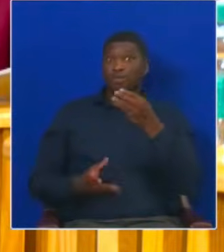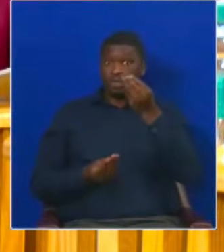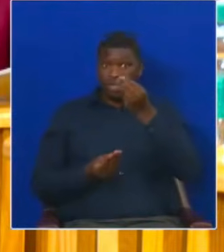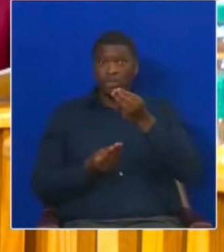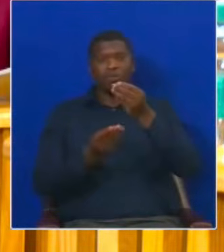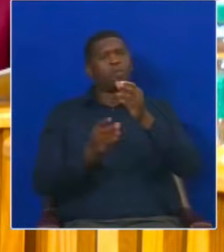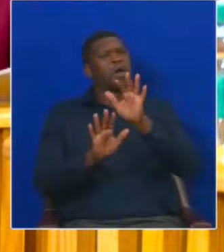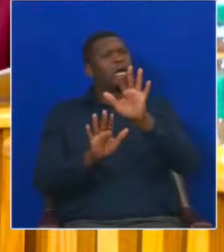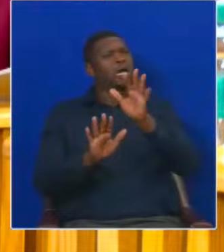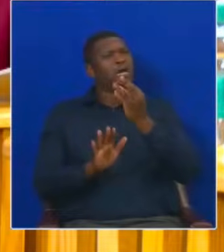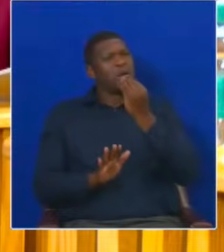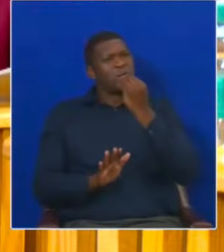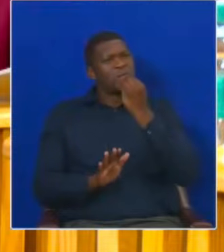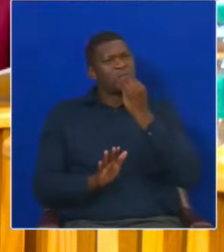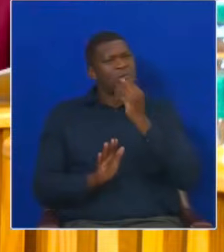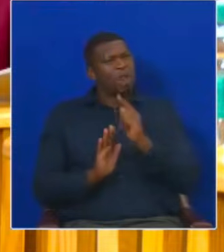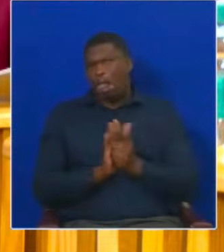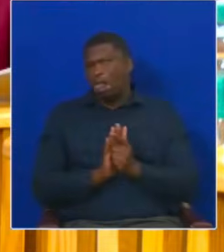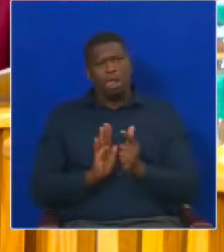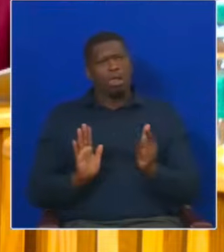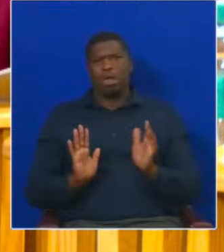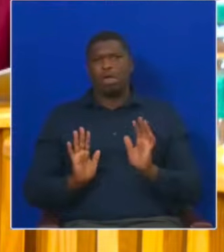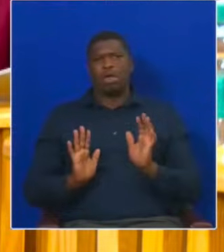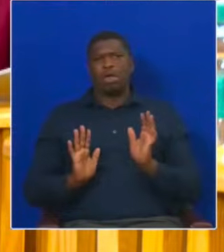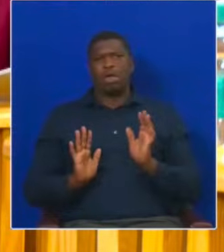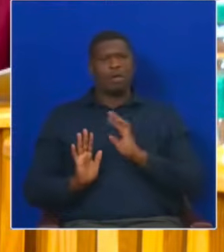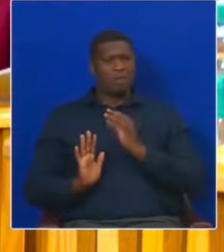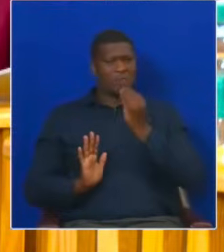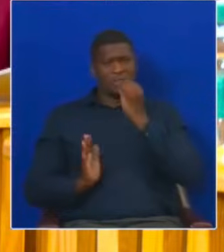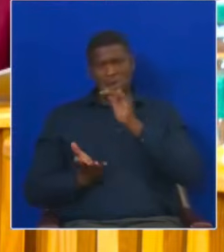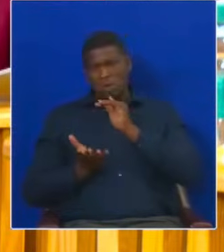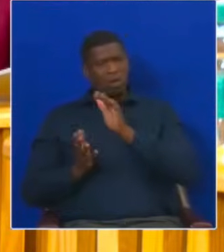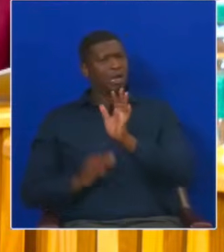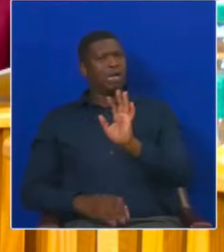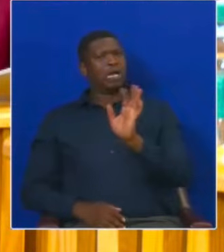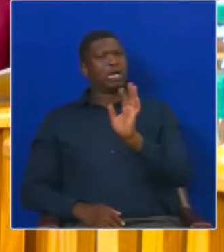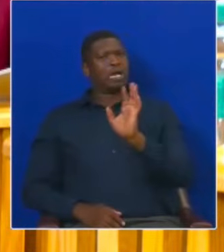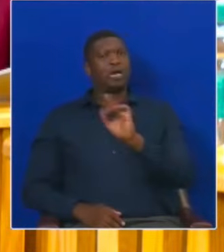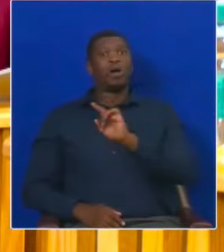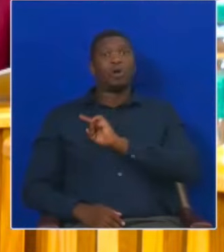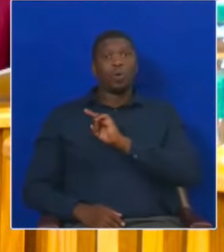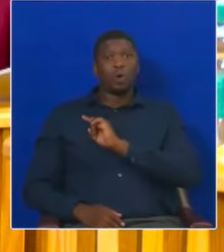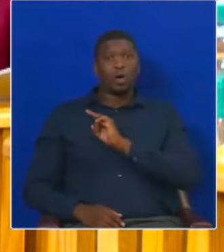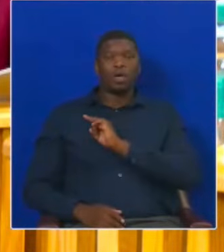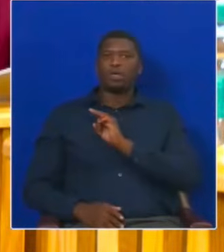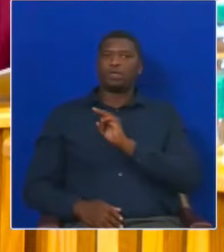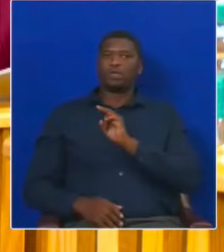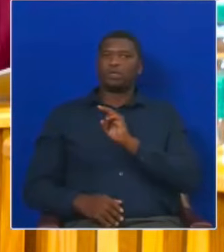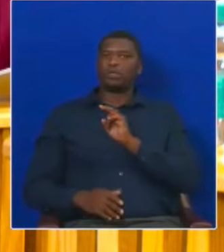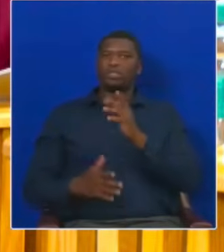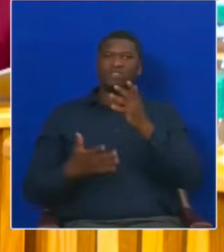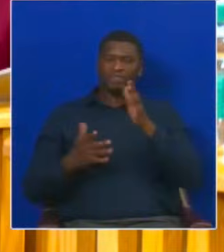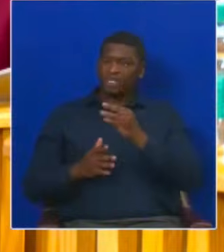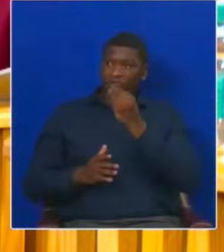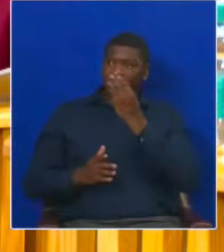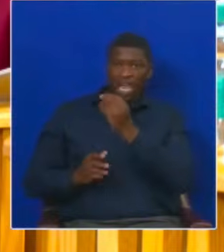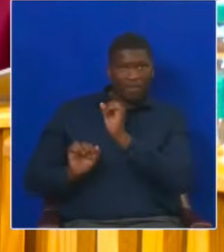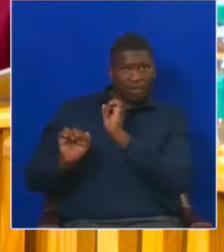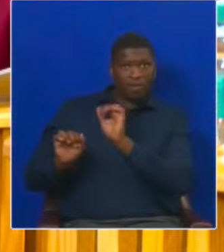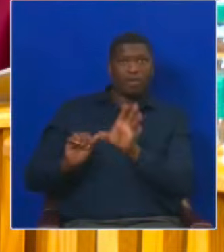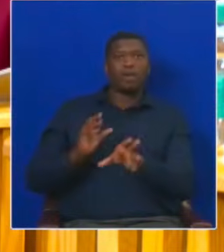the correctional center is already closed, and as the time was